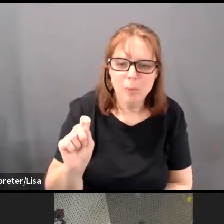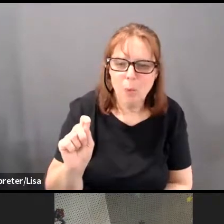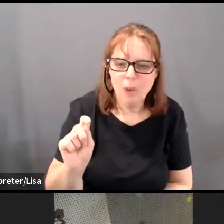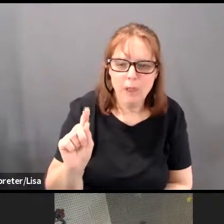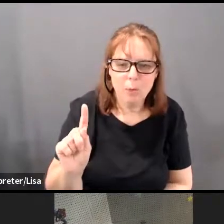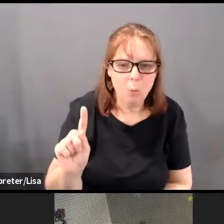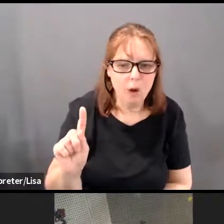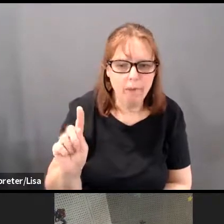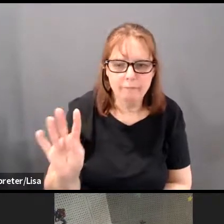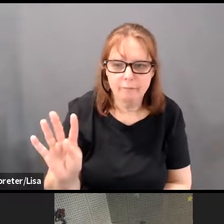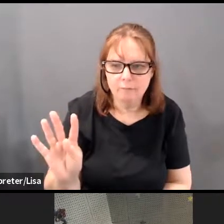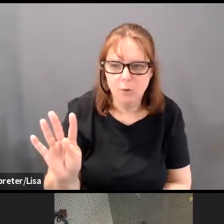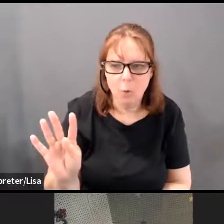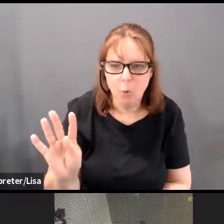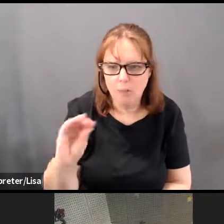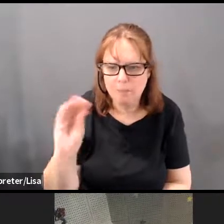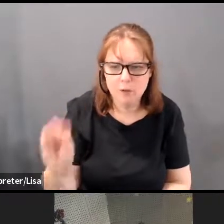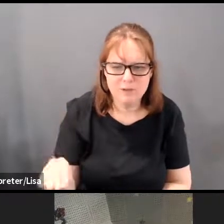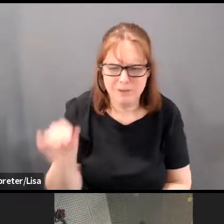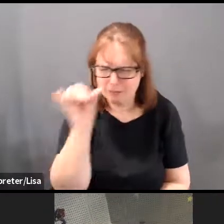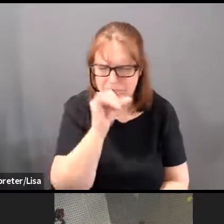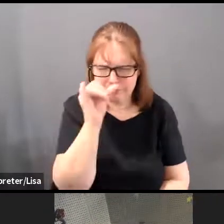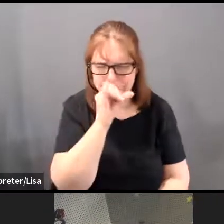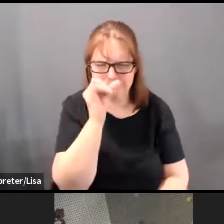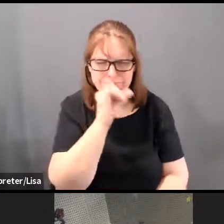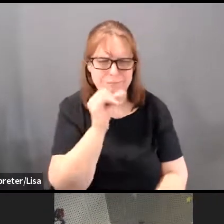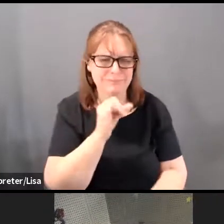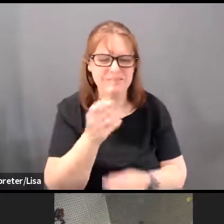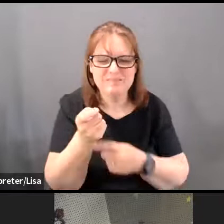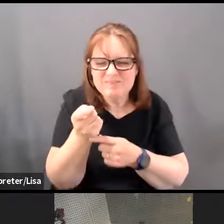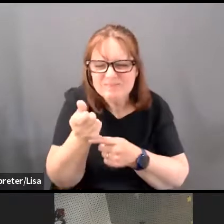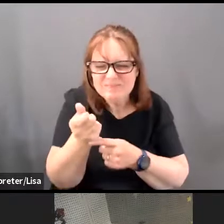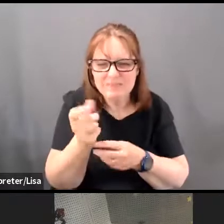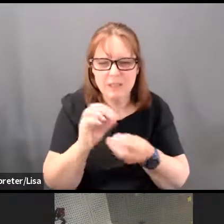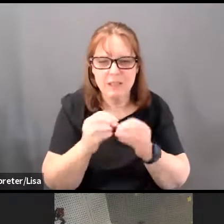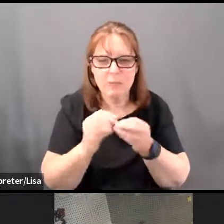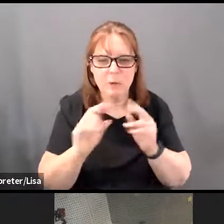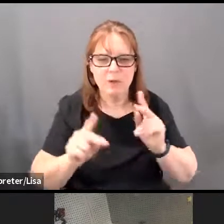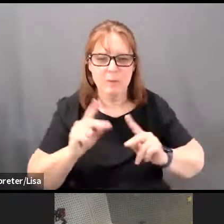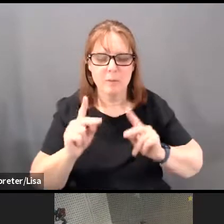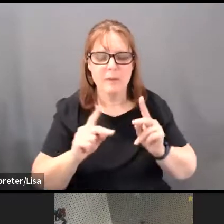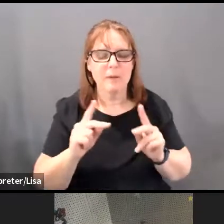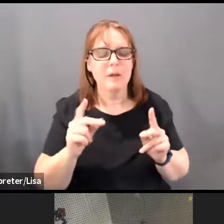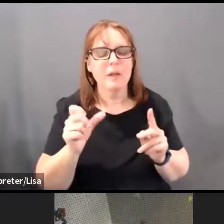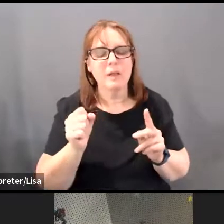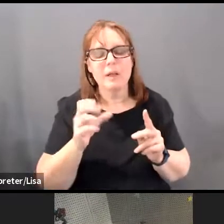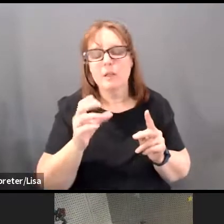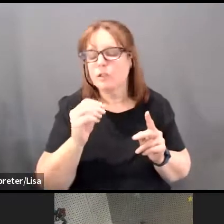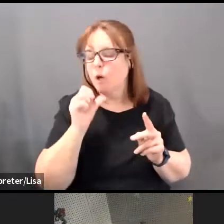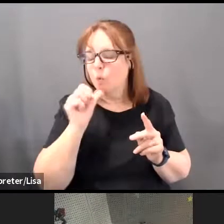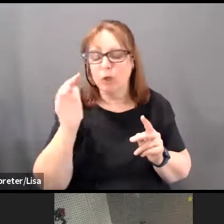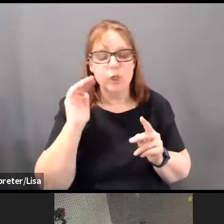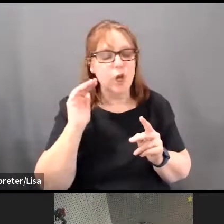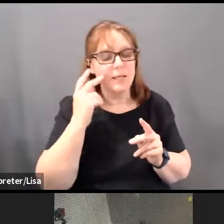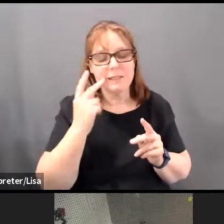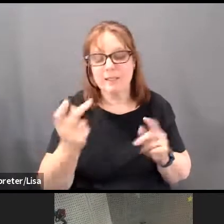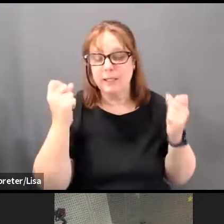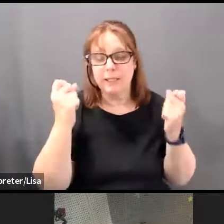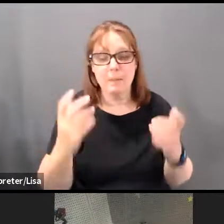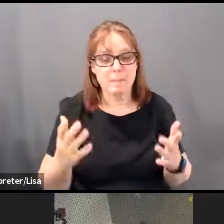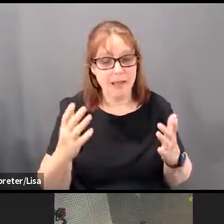0.14%, something really ridiculously small like that. It was just a very small number. So we're not seeing very many vaccine breakthrough cases, but we track